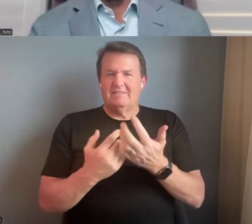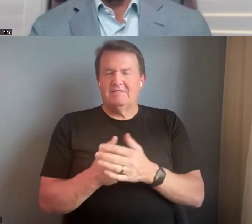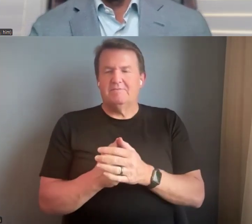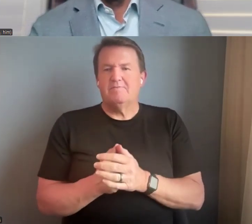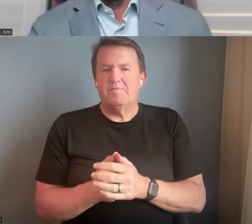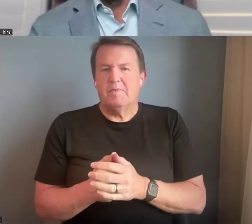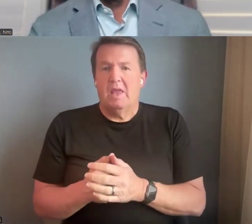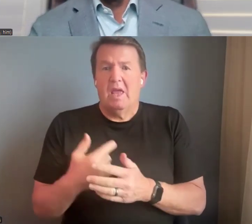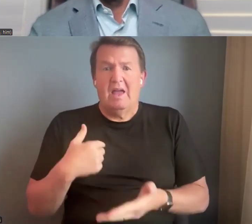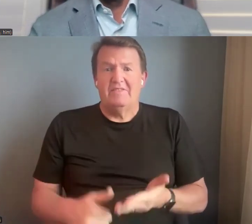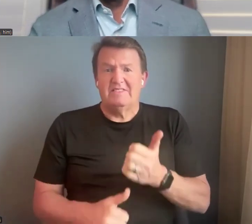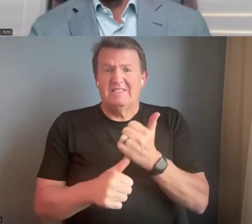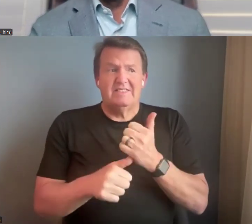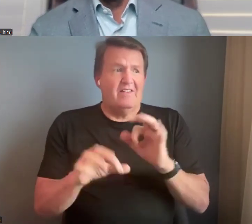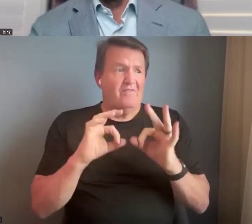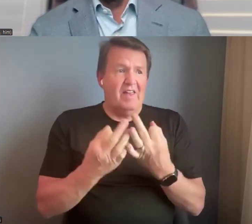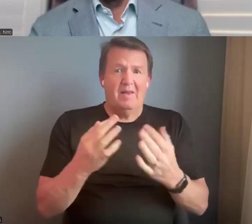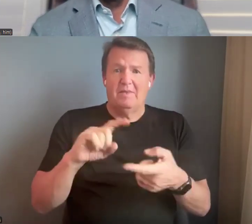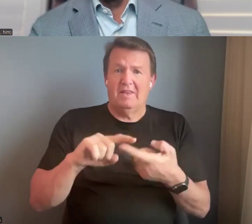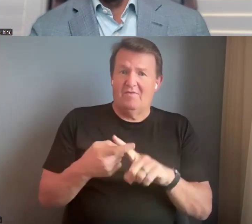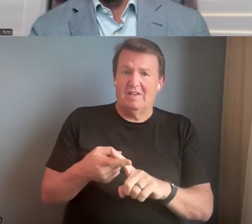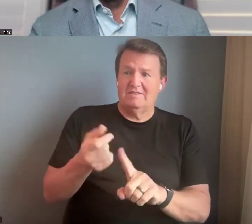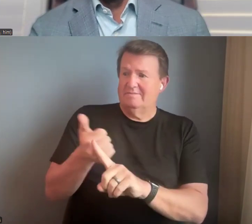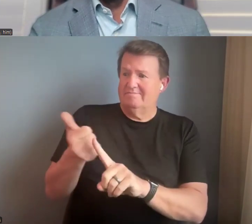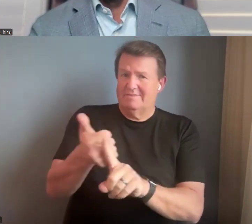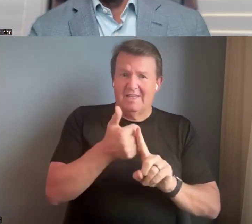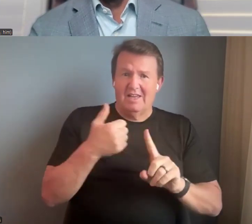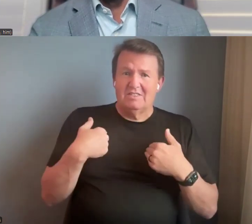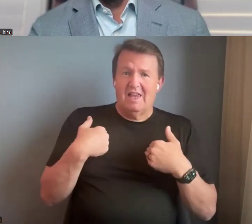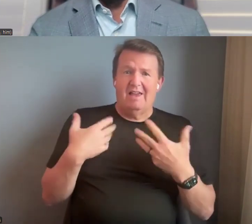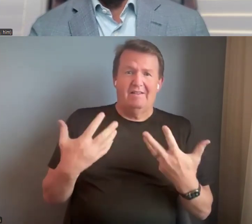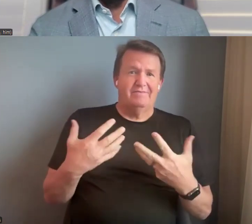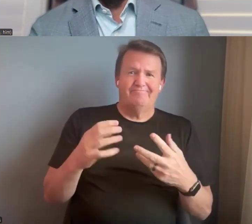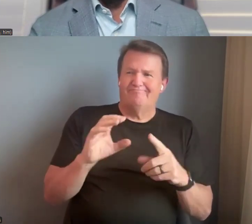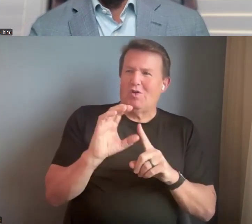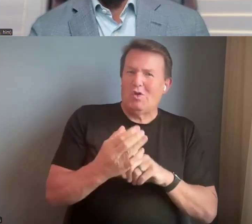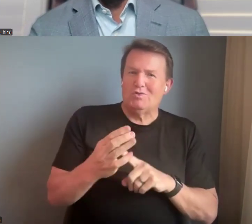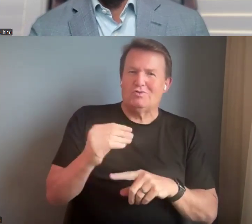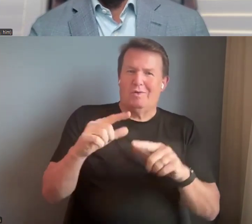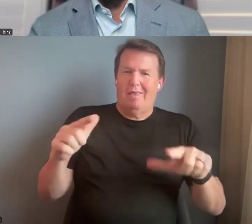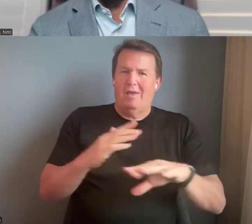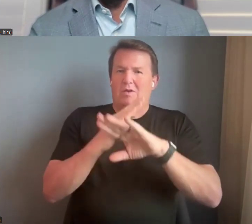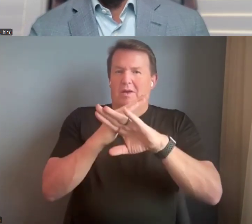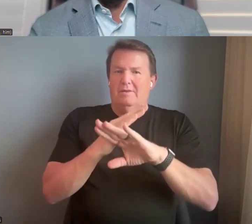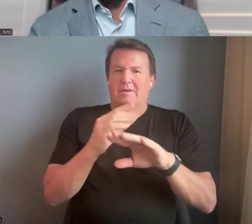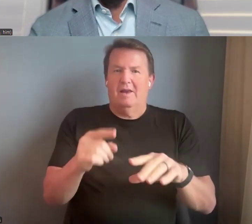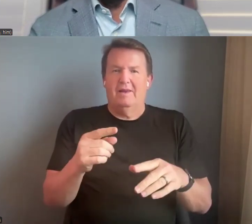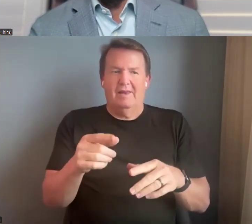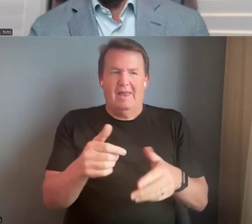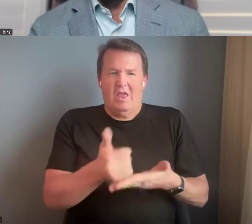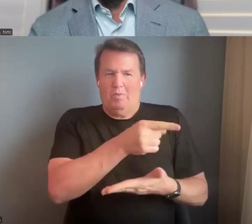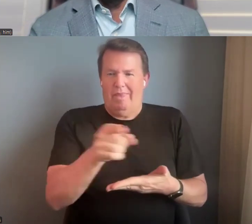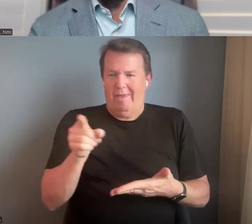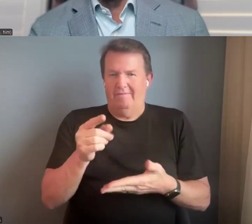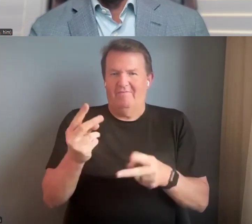friends who have additional barriers, particularly cultural and language barriers, navigate those systems as well. So yeah, I'm very